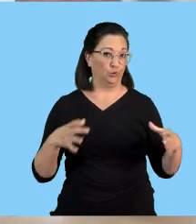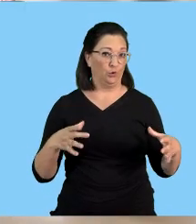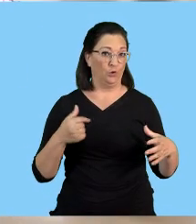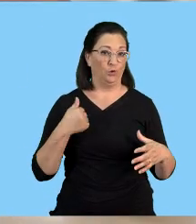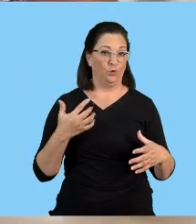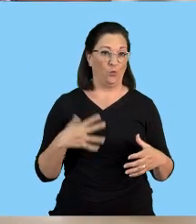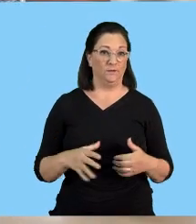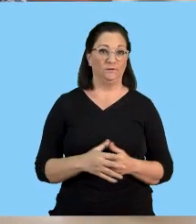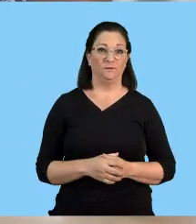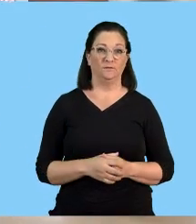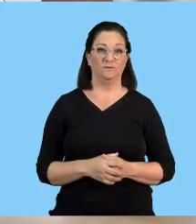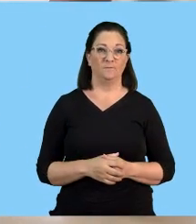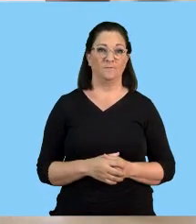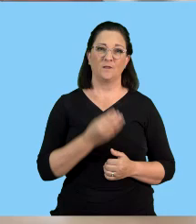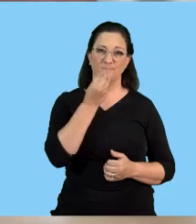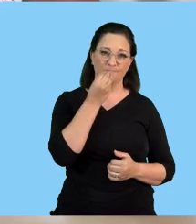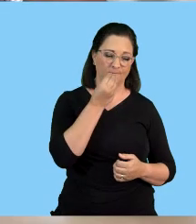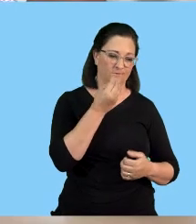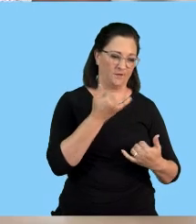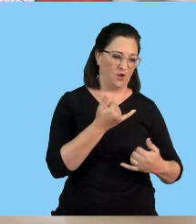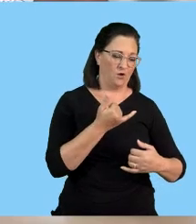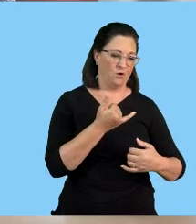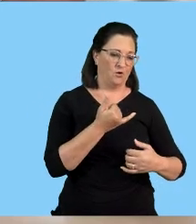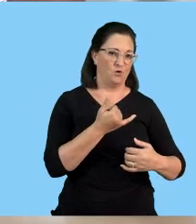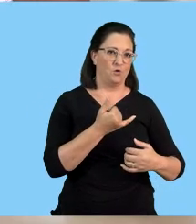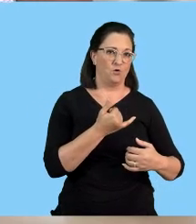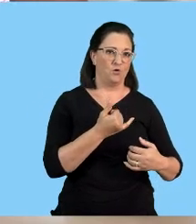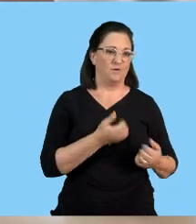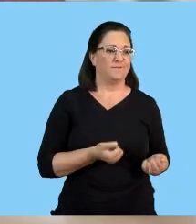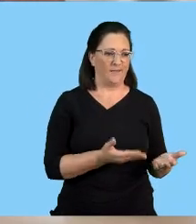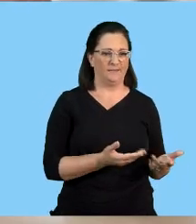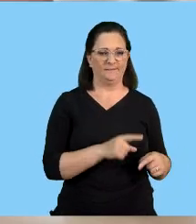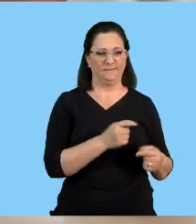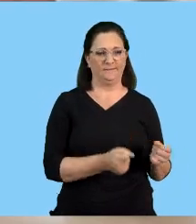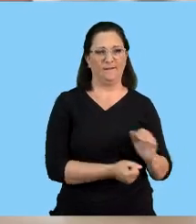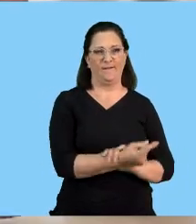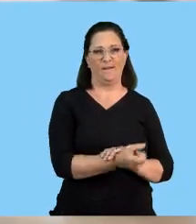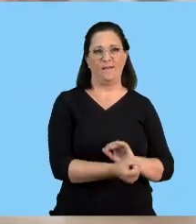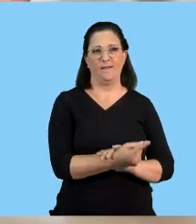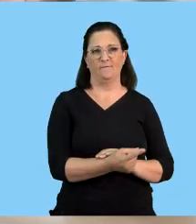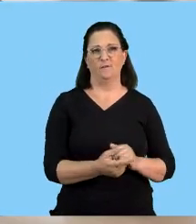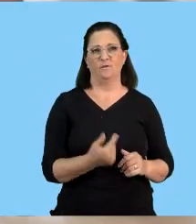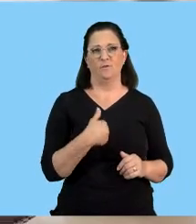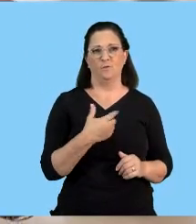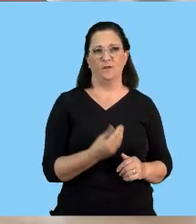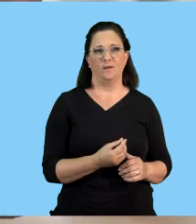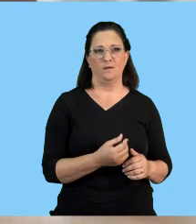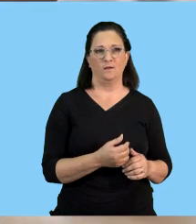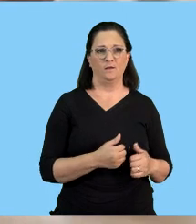going to do is, since as a catering company, we are catering to different events, be it the matric